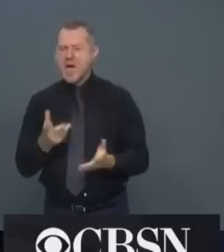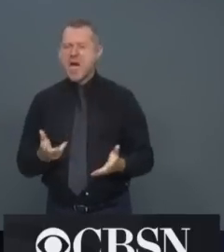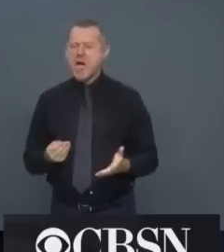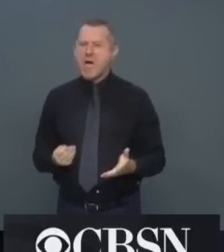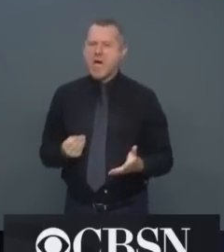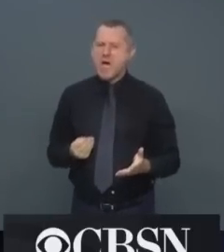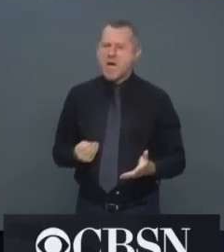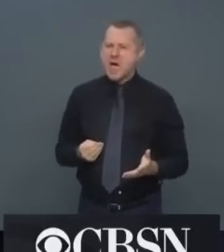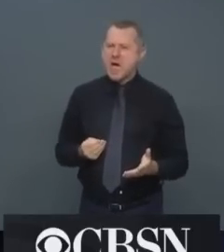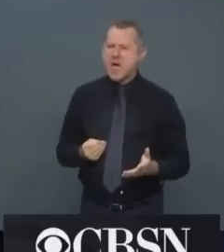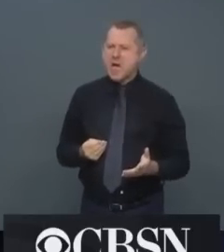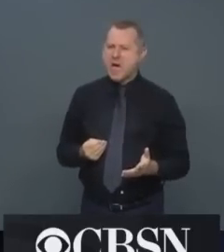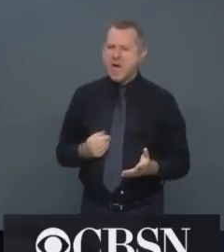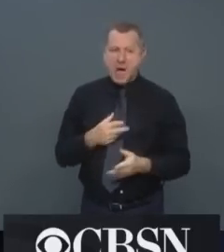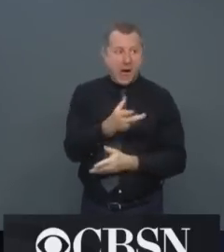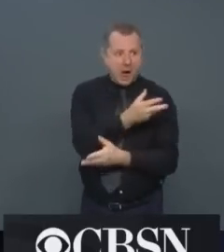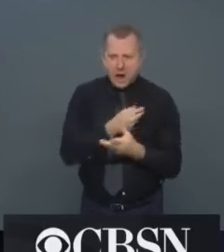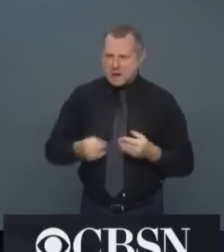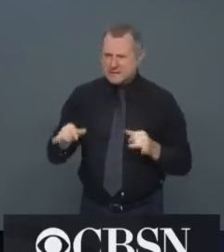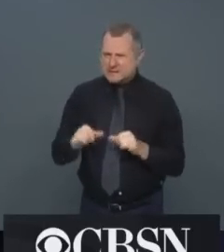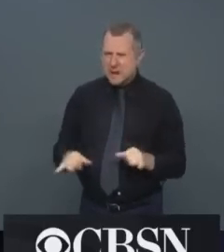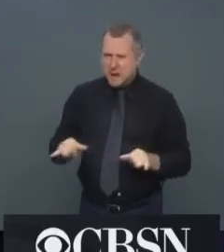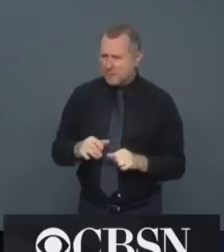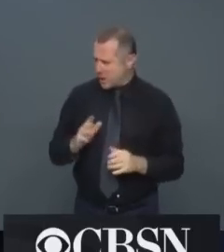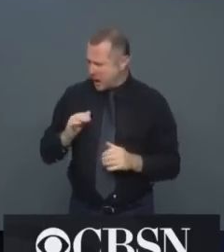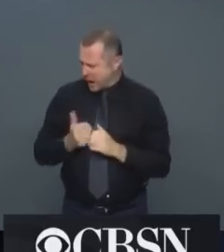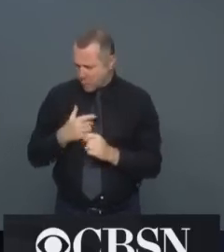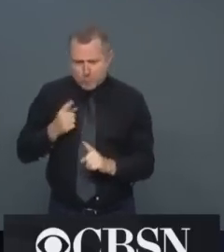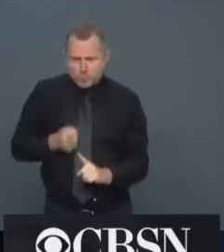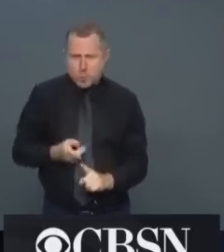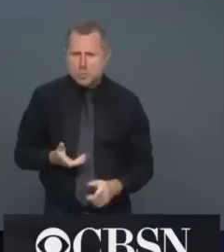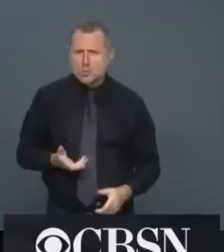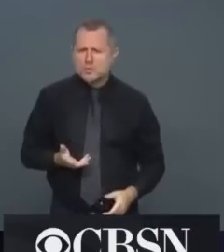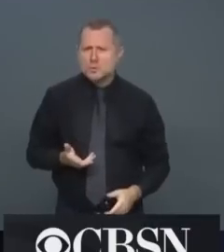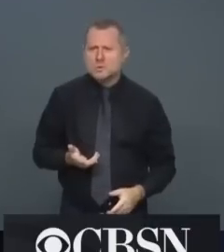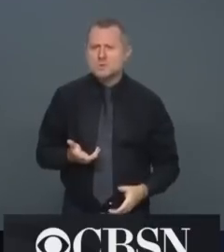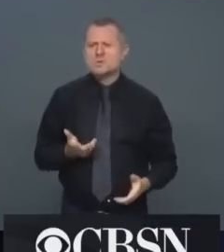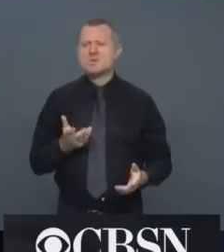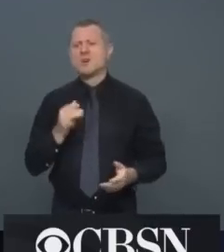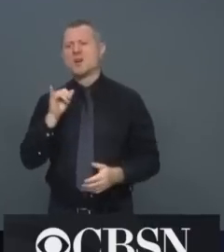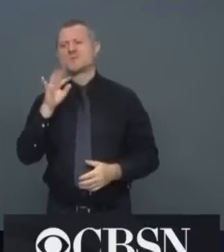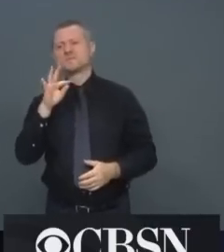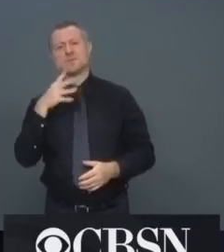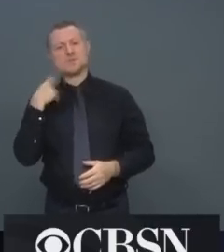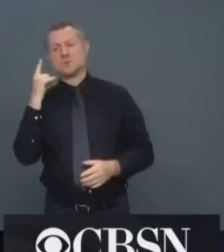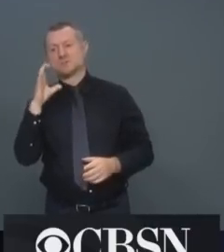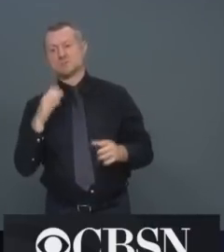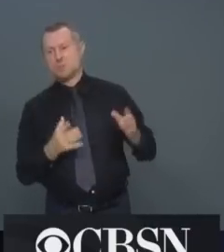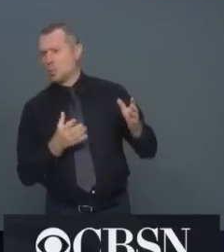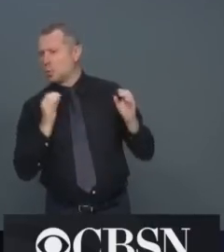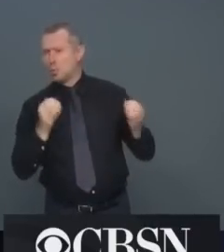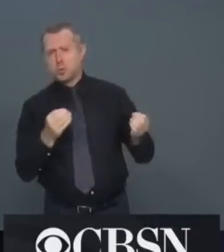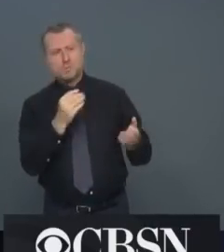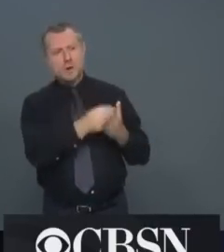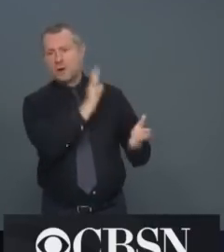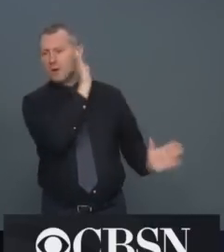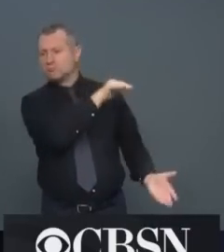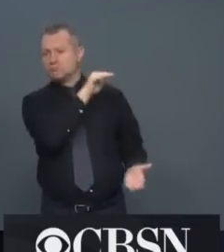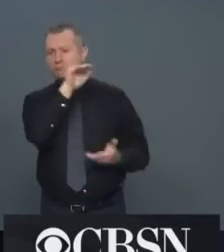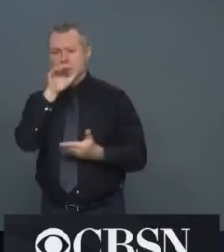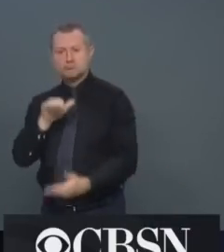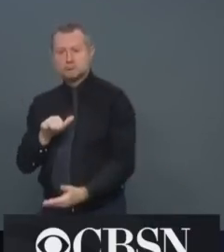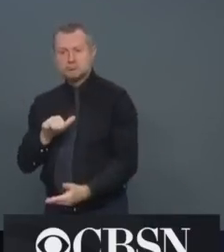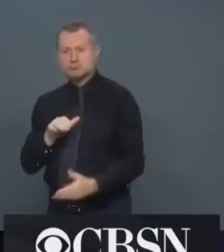here if Washington doesn't provide any aid. For Washington